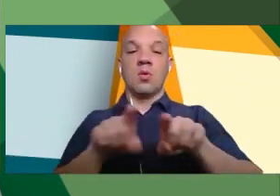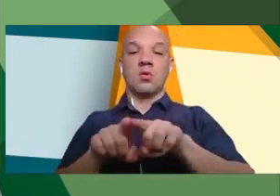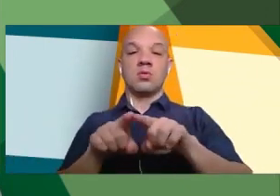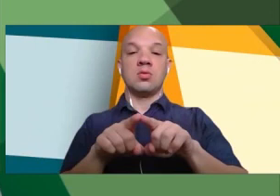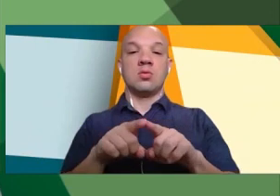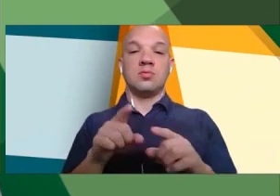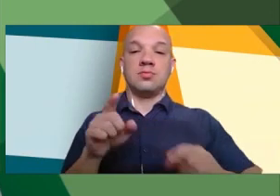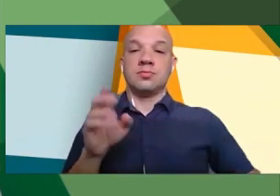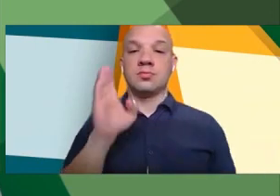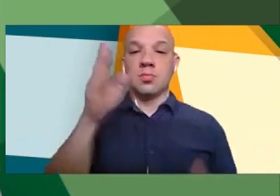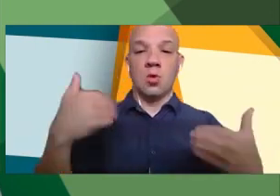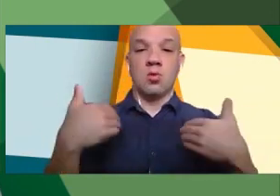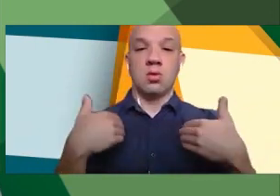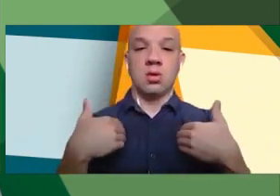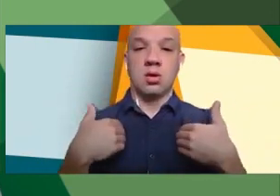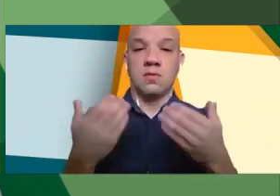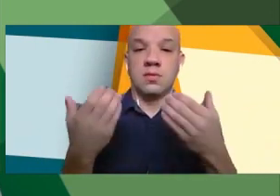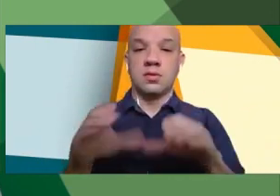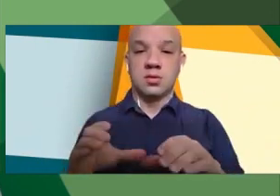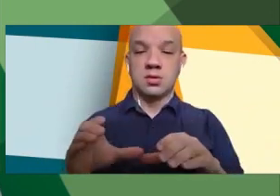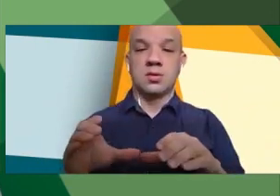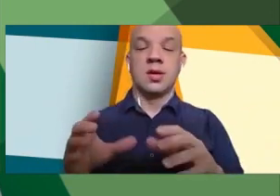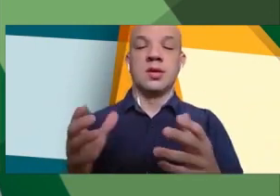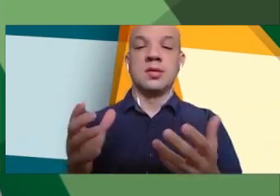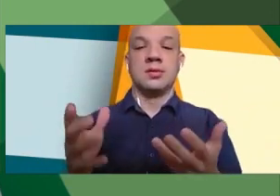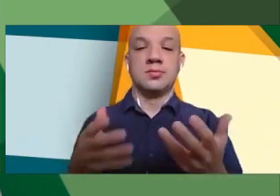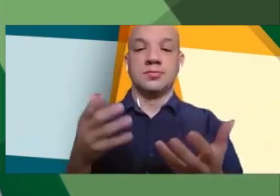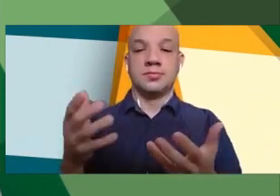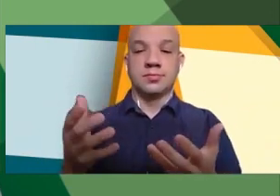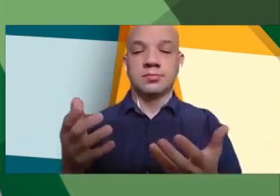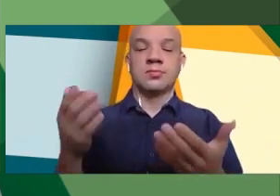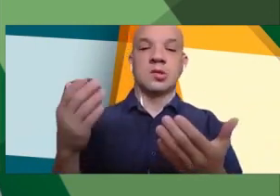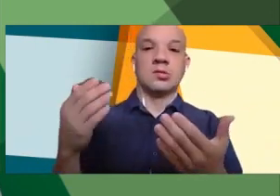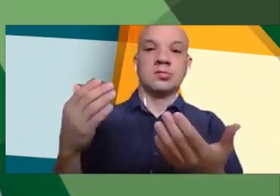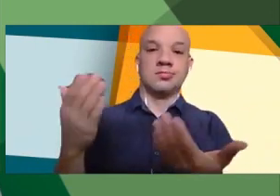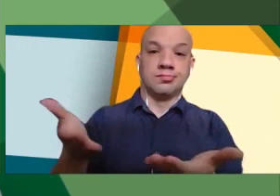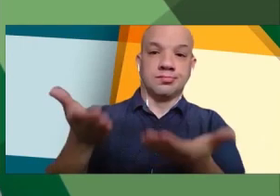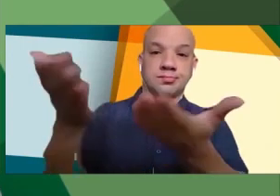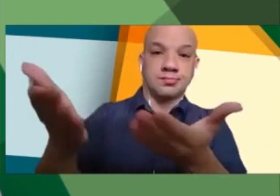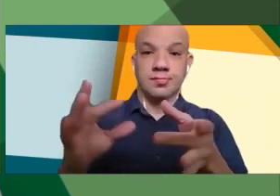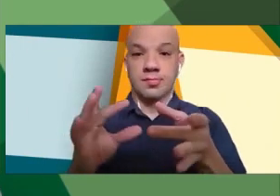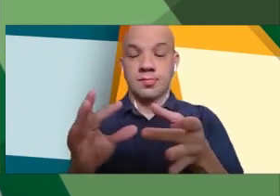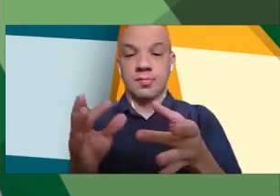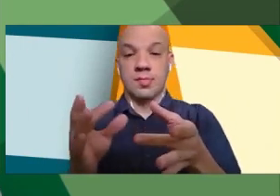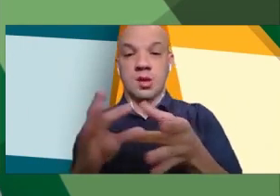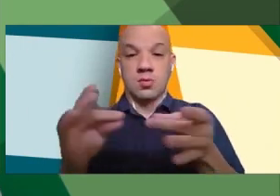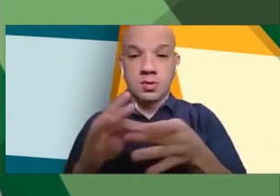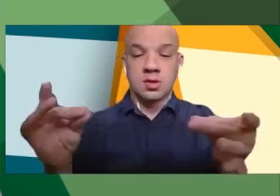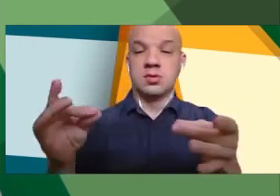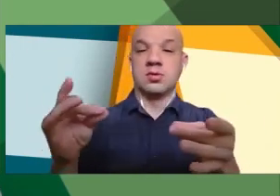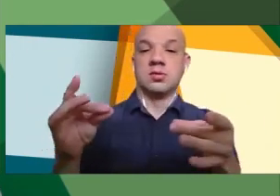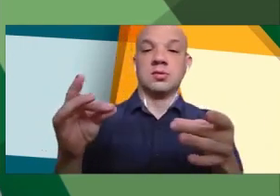Also, we will have the opportunity that you make some recommendations, comments, or asking questions